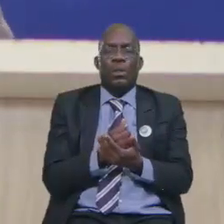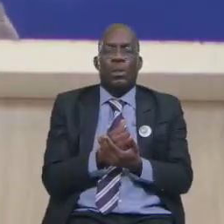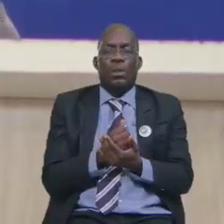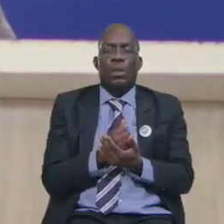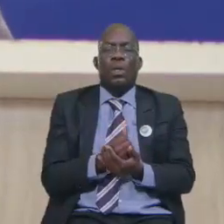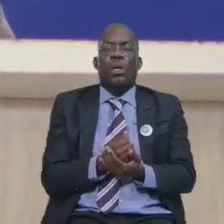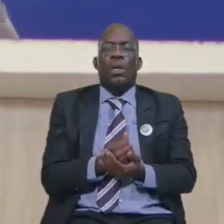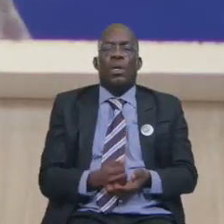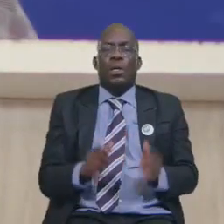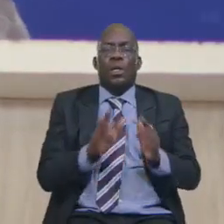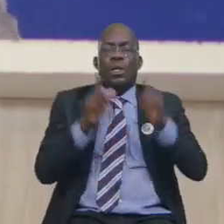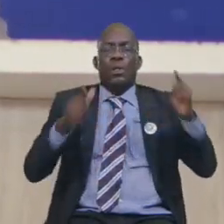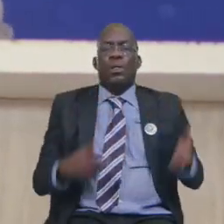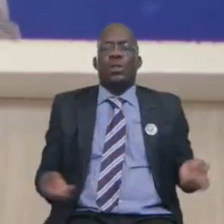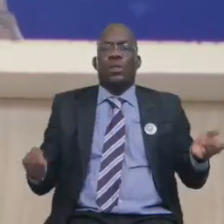significance,